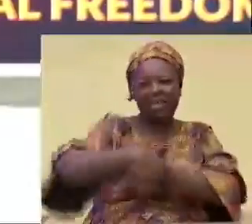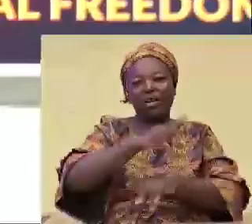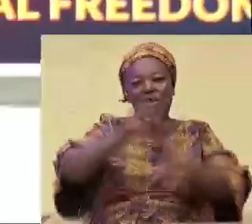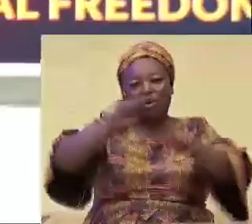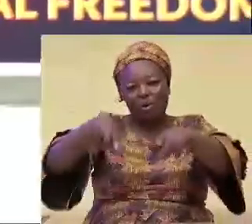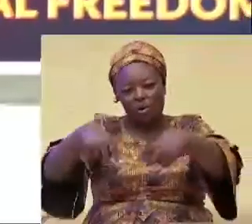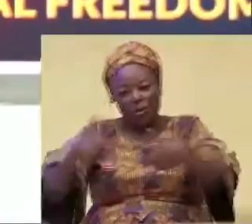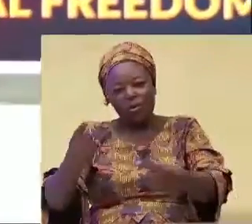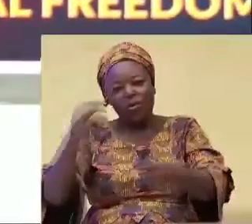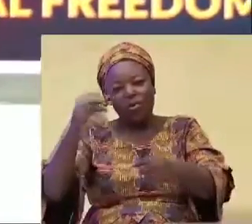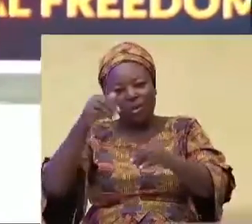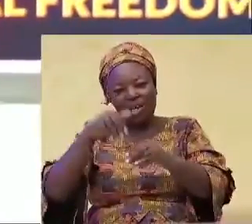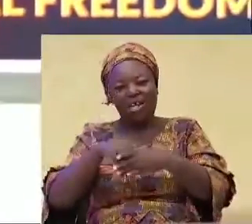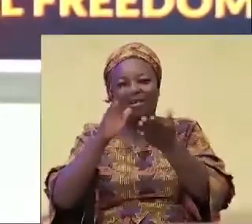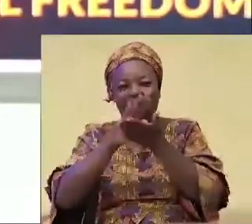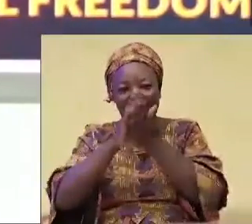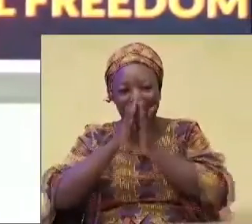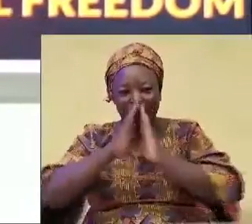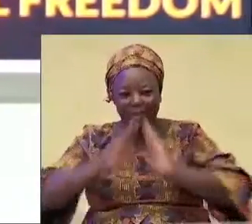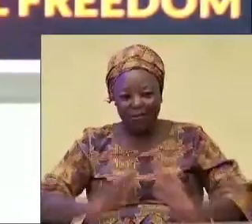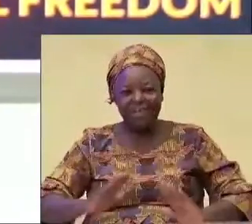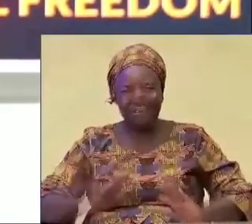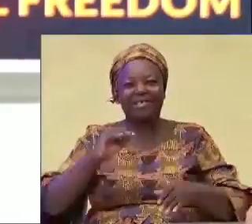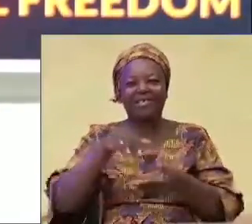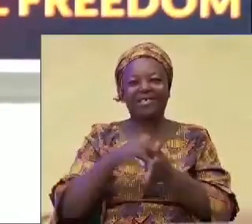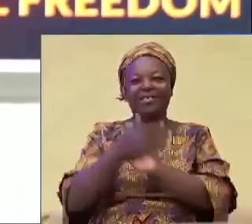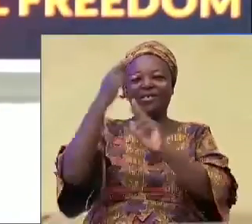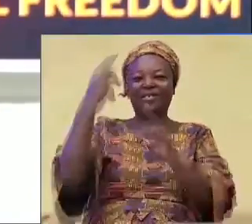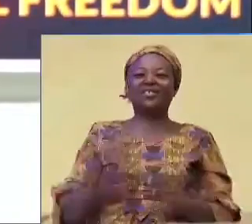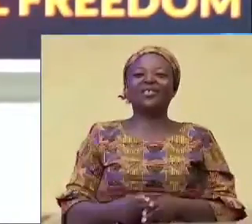whole. Go in peace.